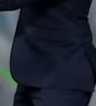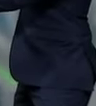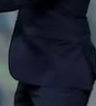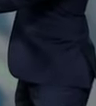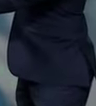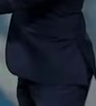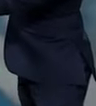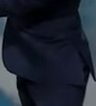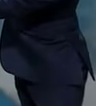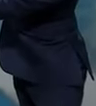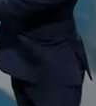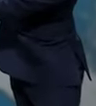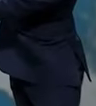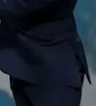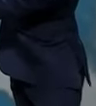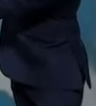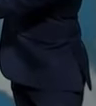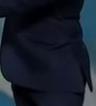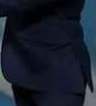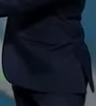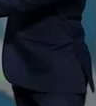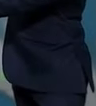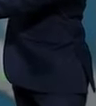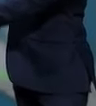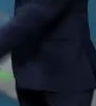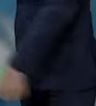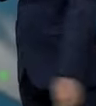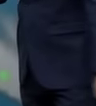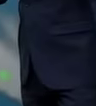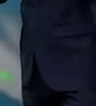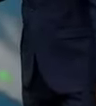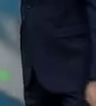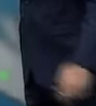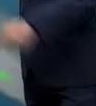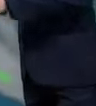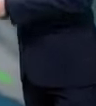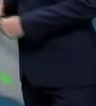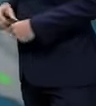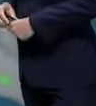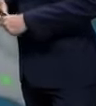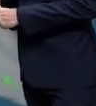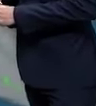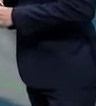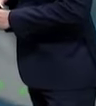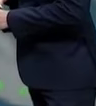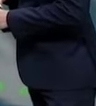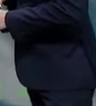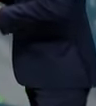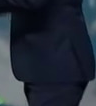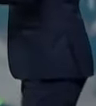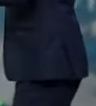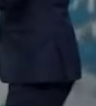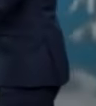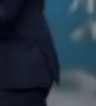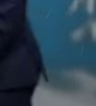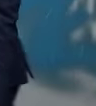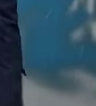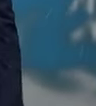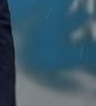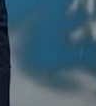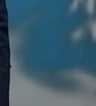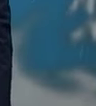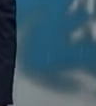few afternoon thundershowers developing over the eastern interior of the country. Those thunderstorms dissipate towards the evening, and then we're